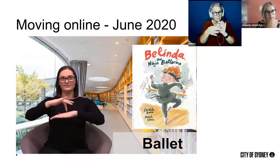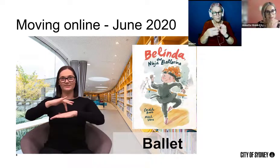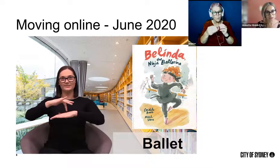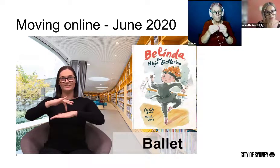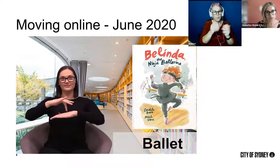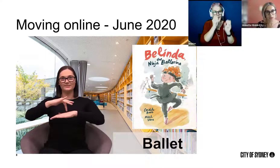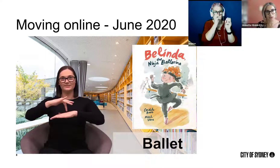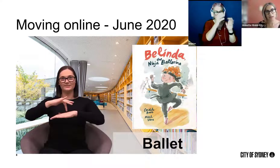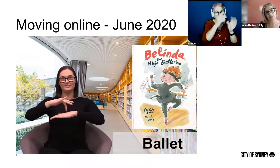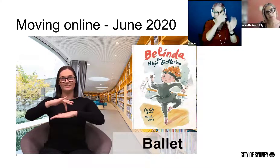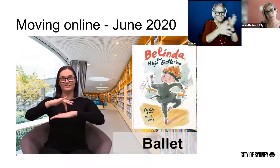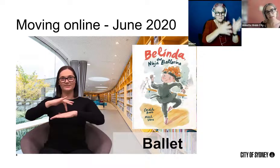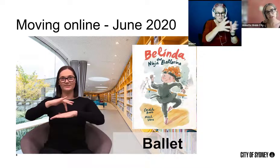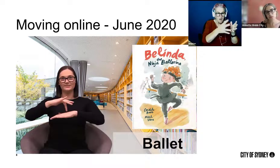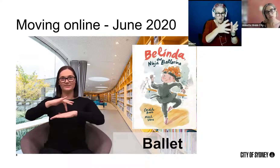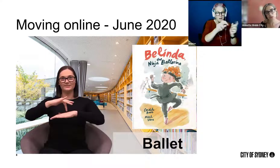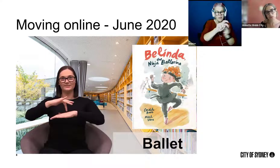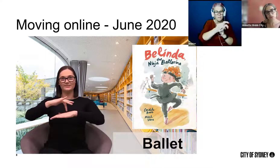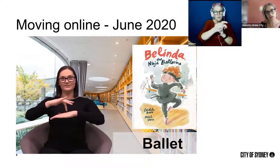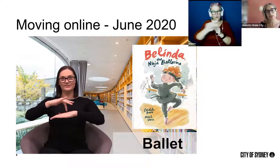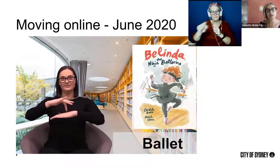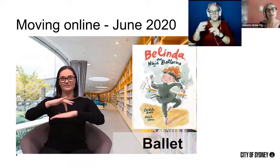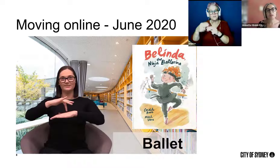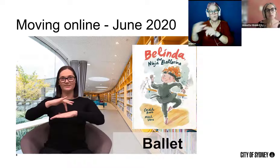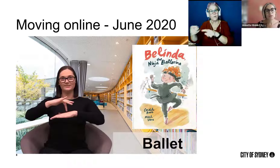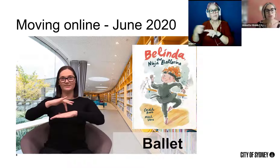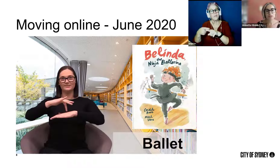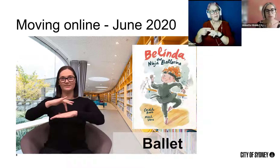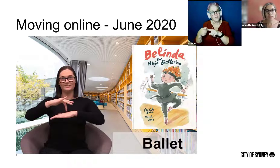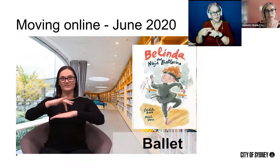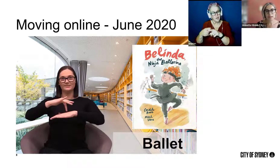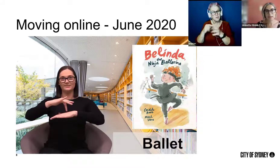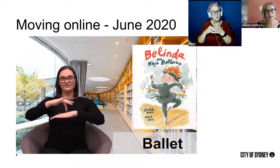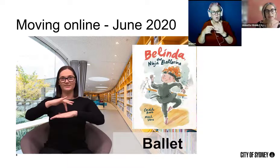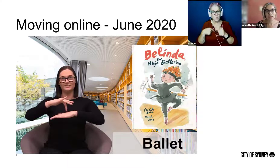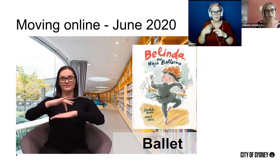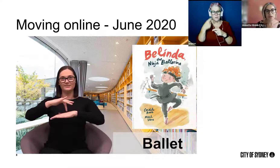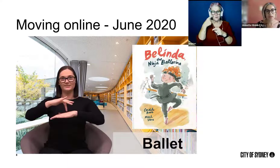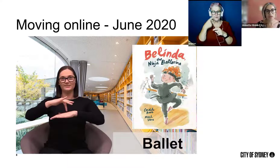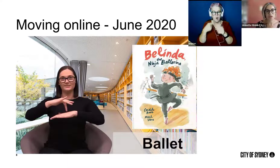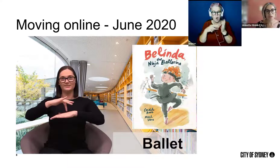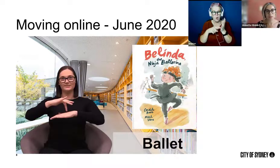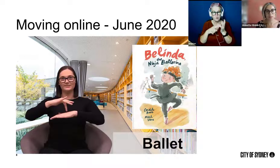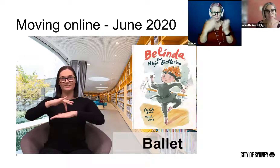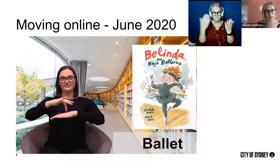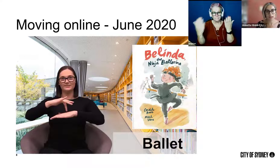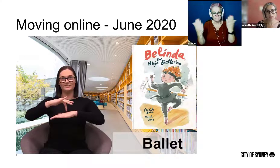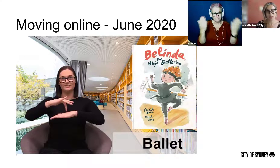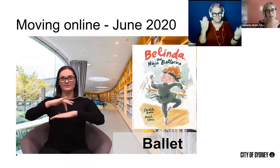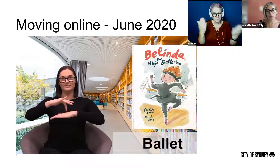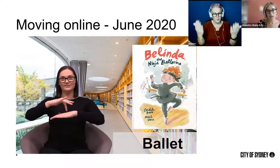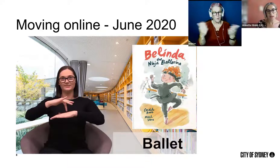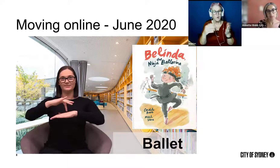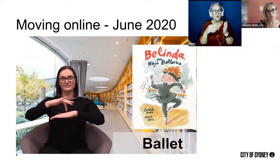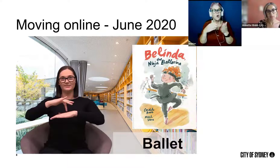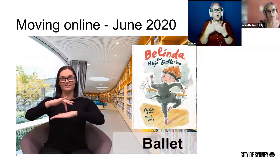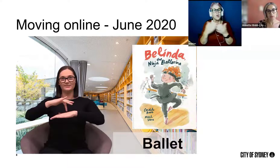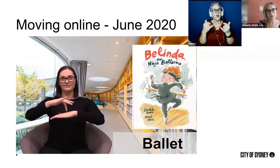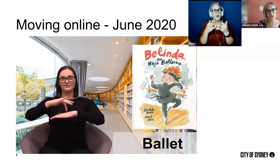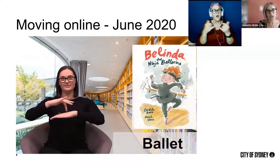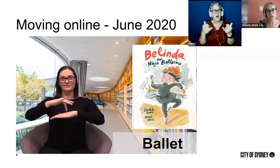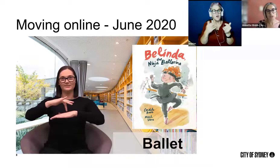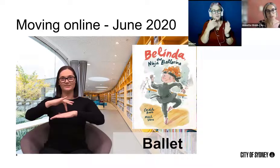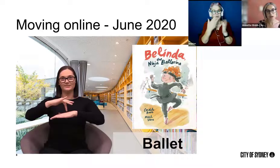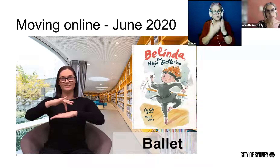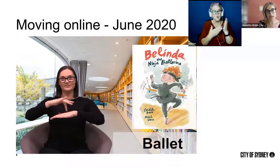for a particular featured word and the English word for it. So we tried to replicate that in our online story times by having